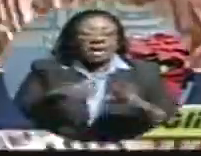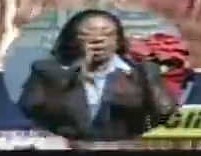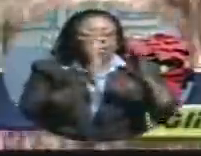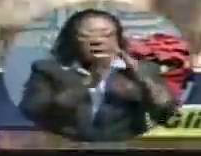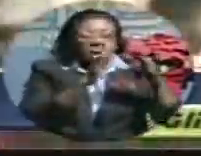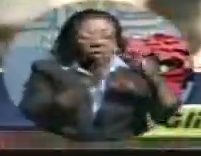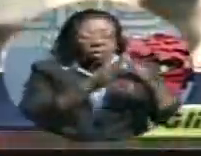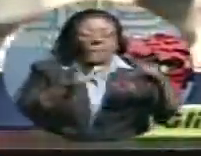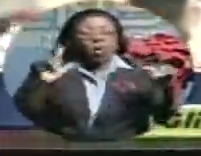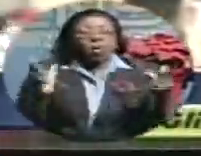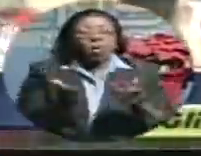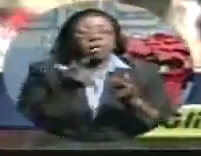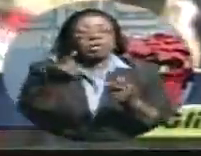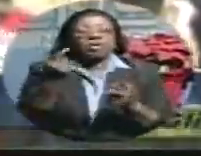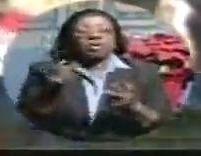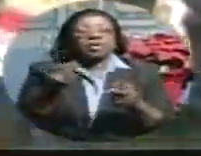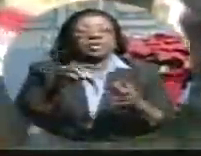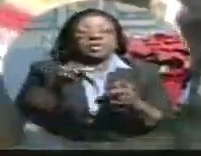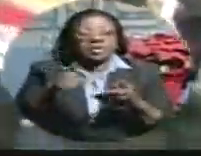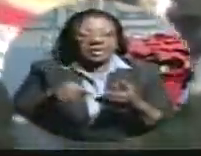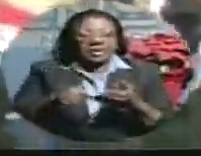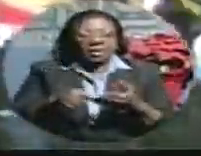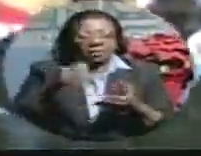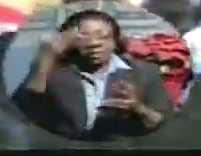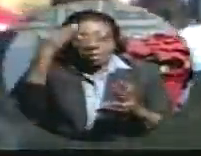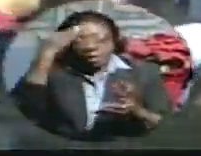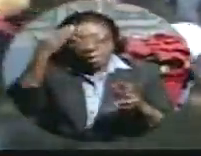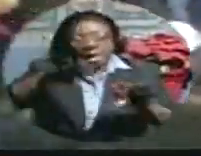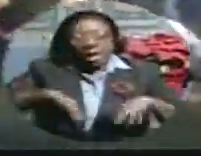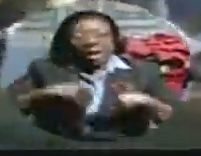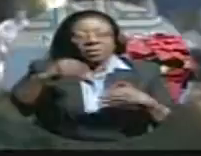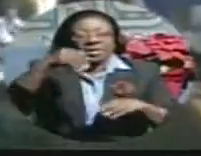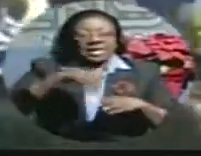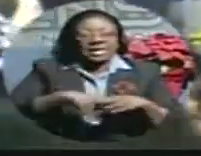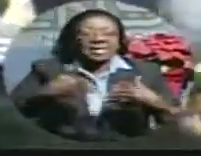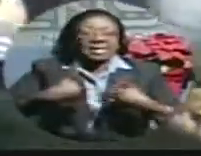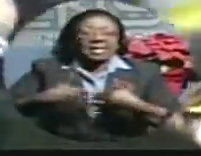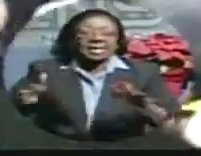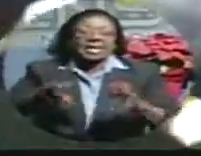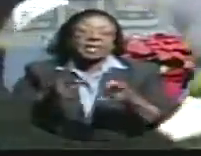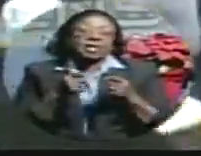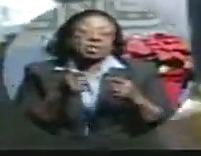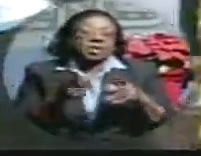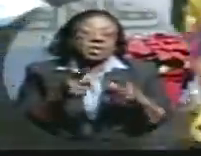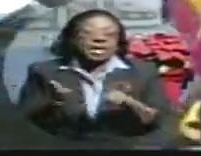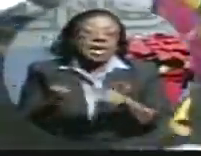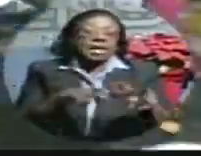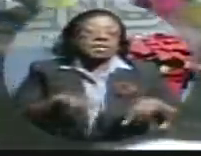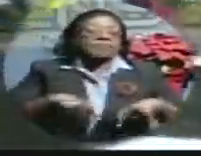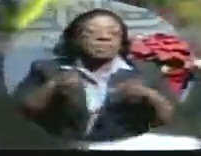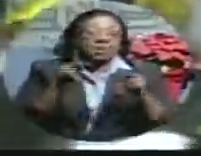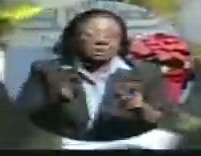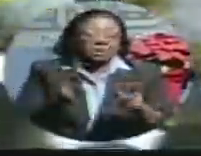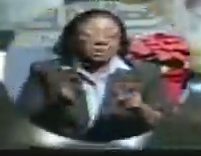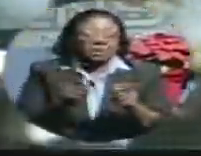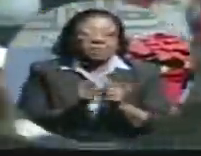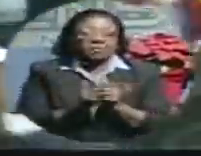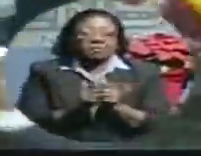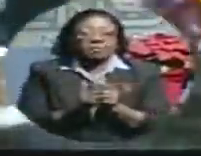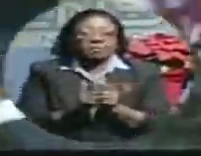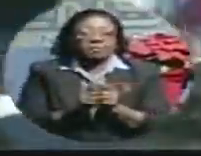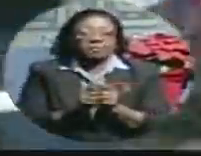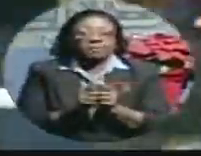get those tickets, the next thing you need to know is how do you get to your seat as quickly as possible. Here's Chairman of the JCNP, Silbert Ferguson, on